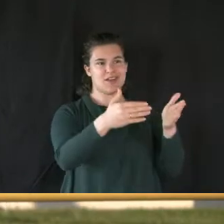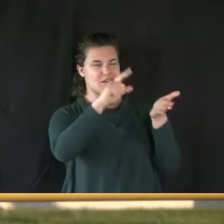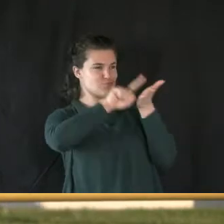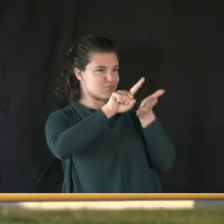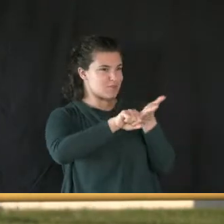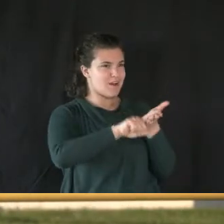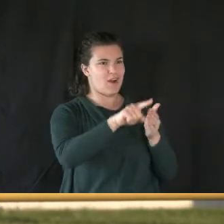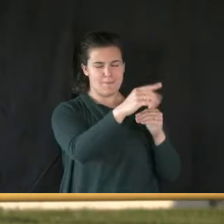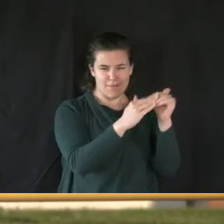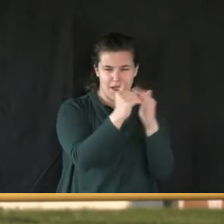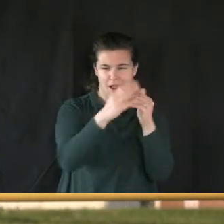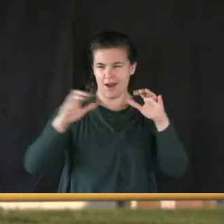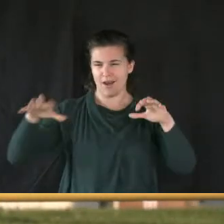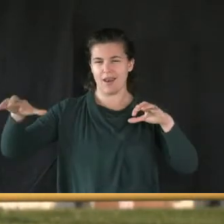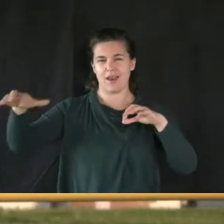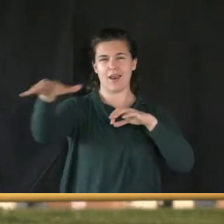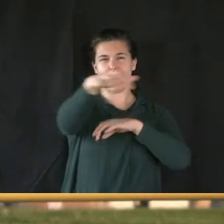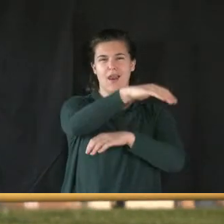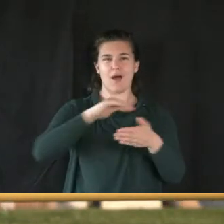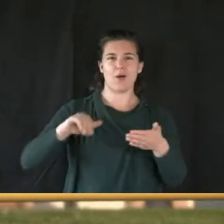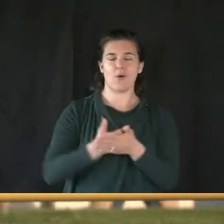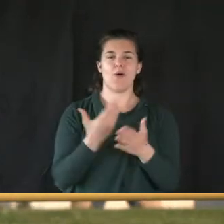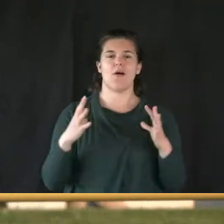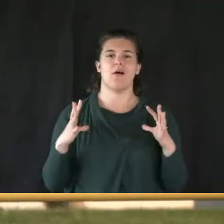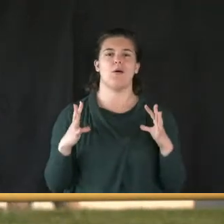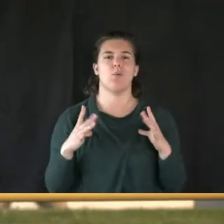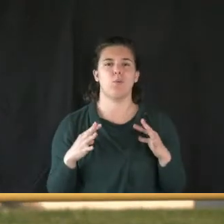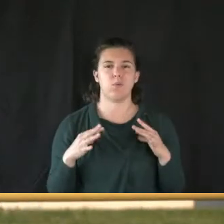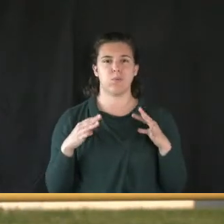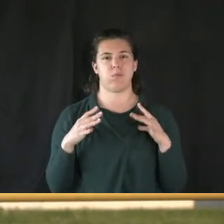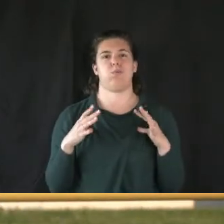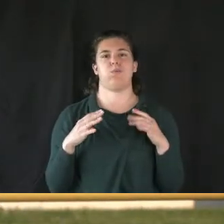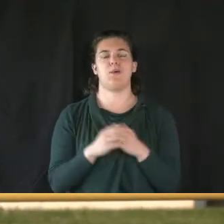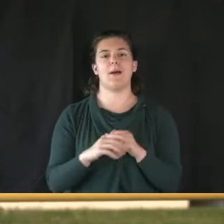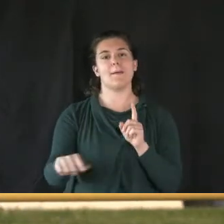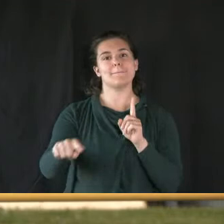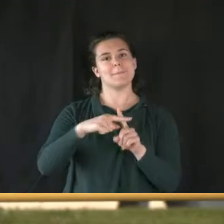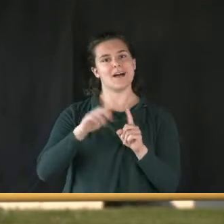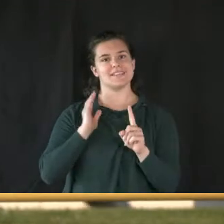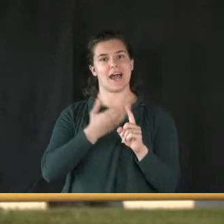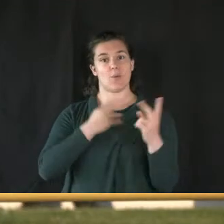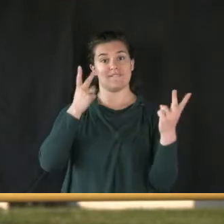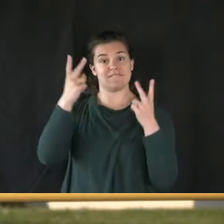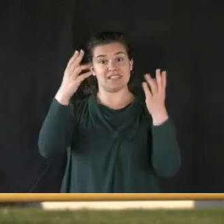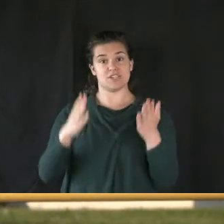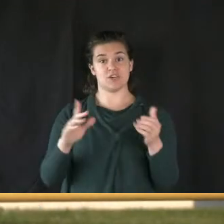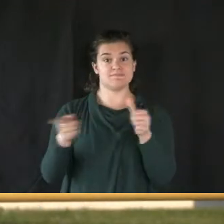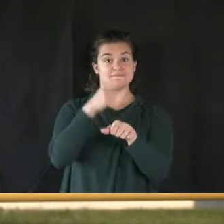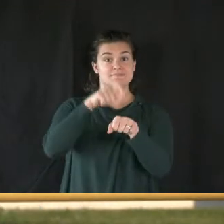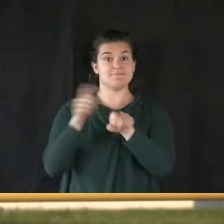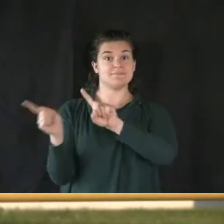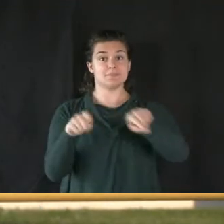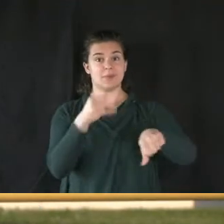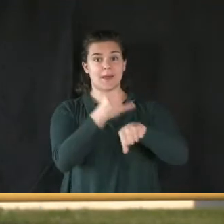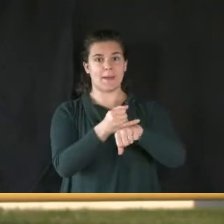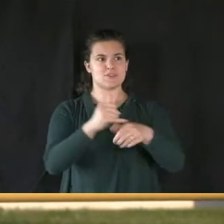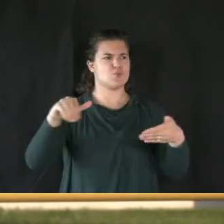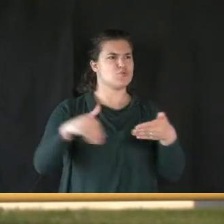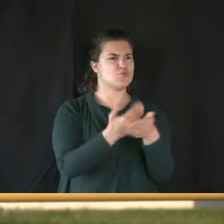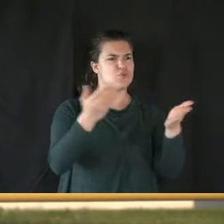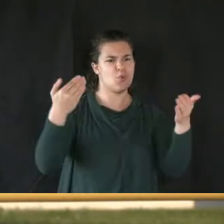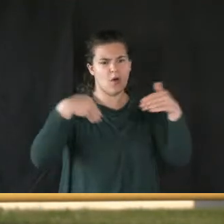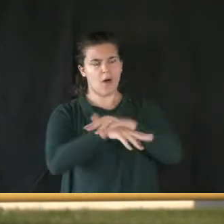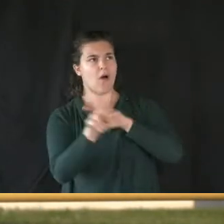research, and relax, as well as to welcome our visitors. While this parting for